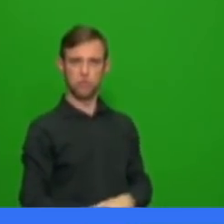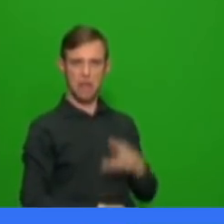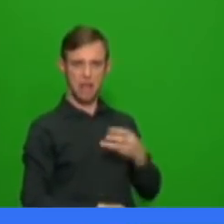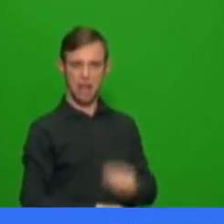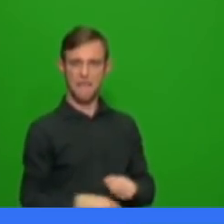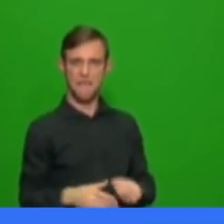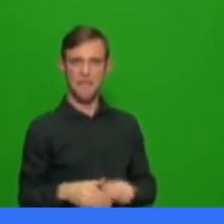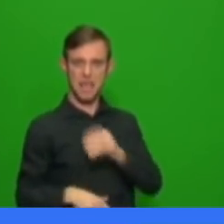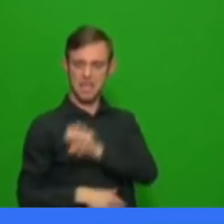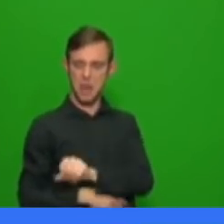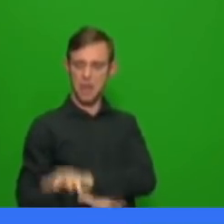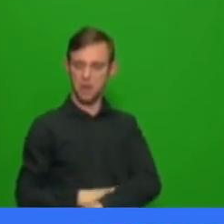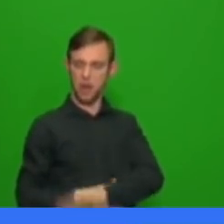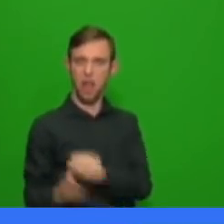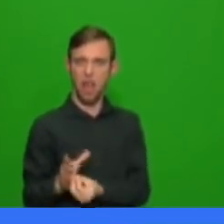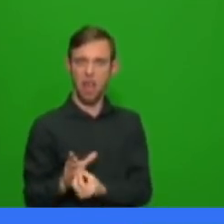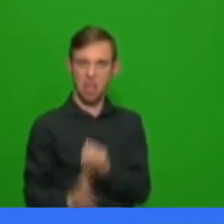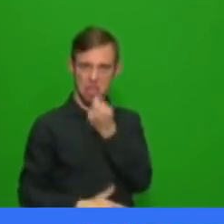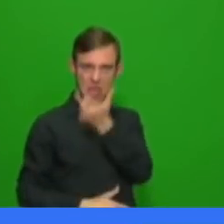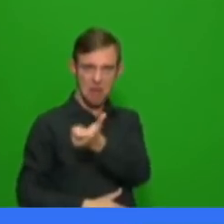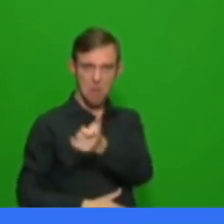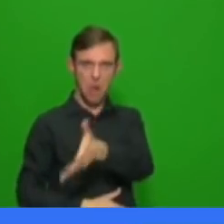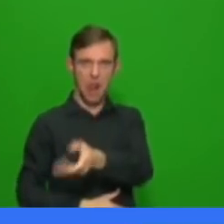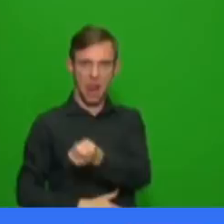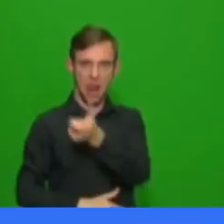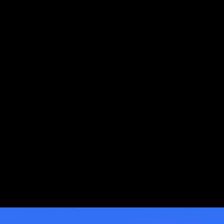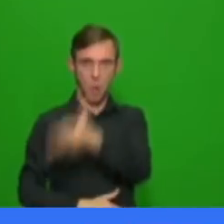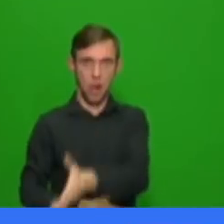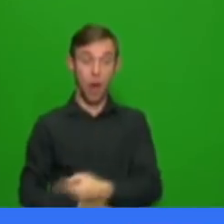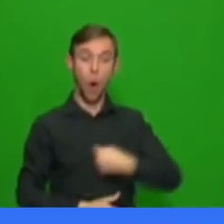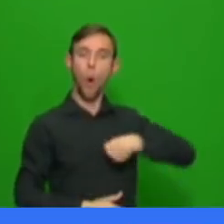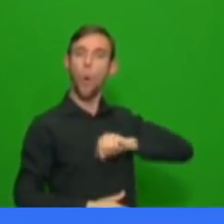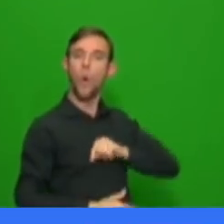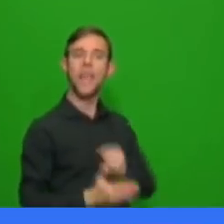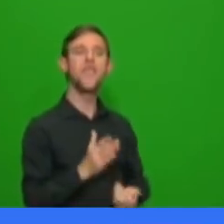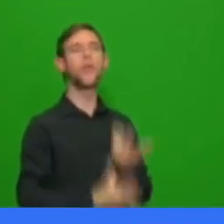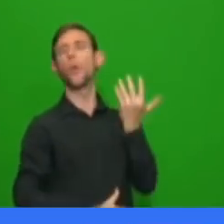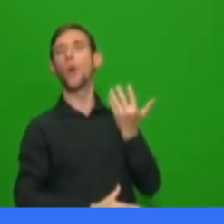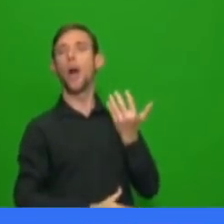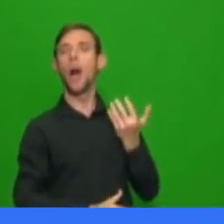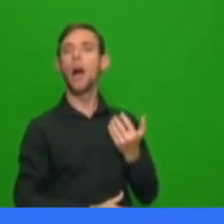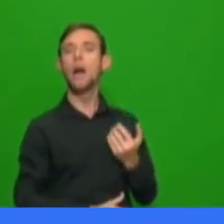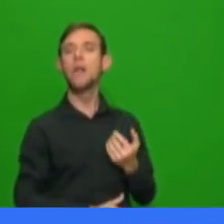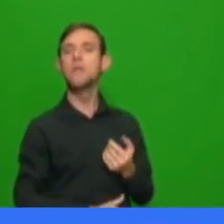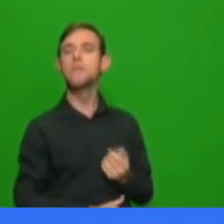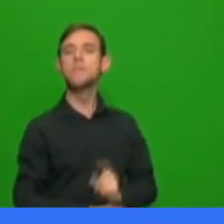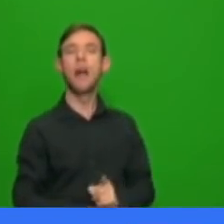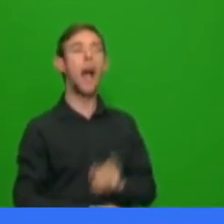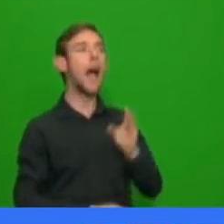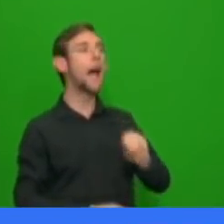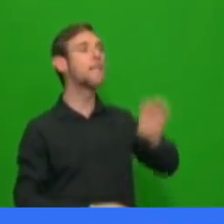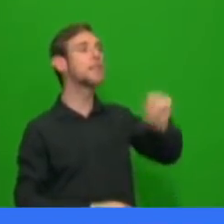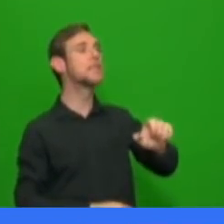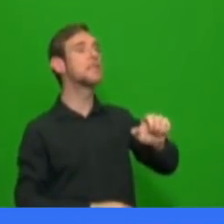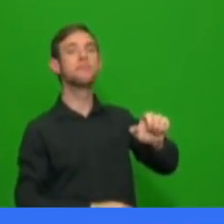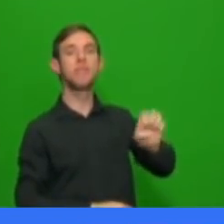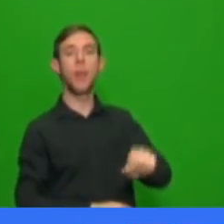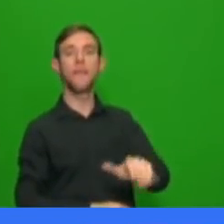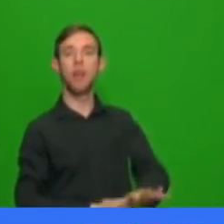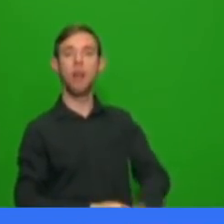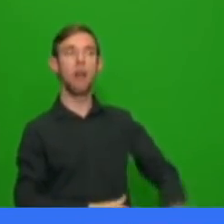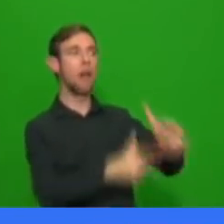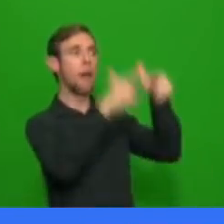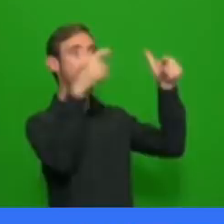forecasts than we have. There are more than 1,000 experts in the Reserve Bank, and their